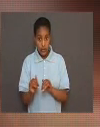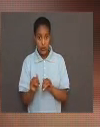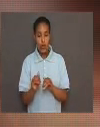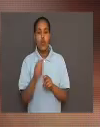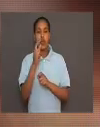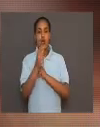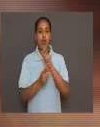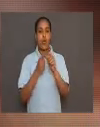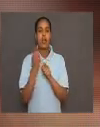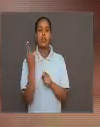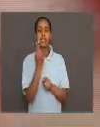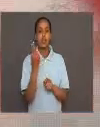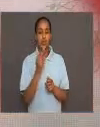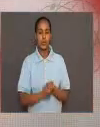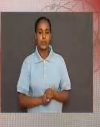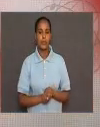global consumption.